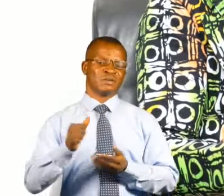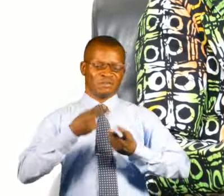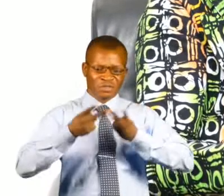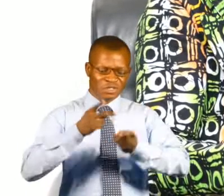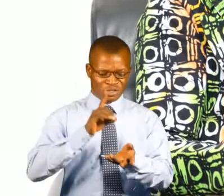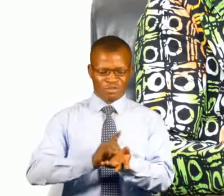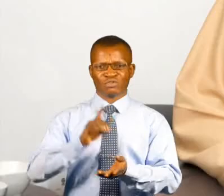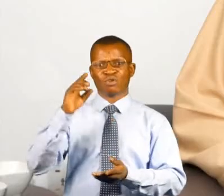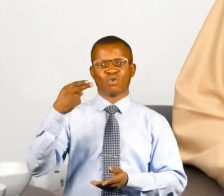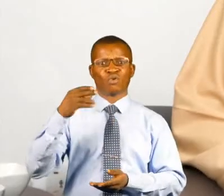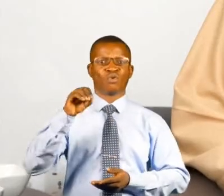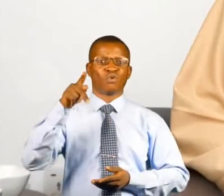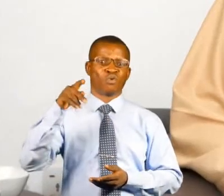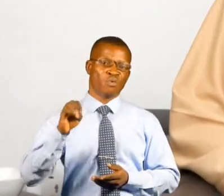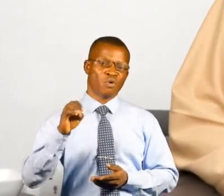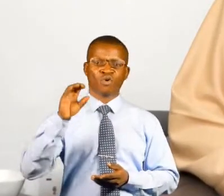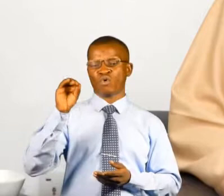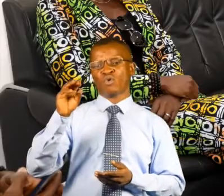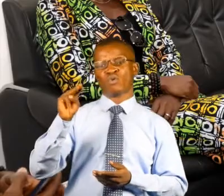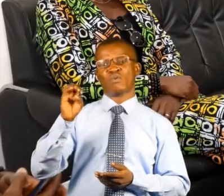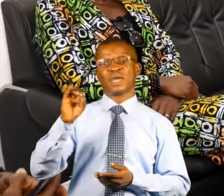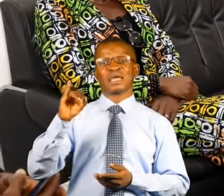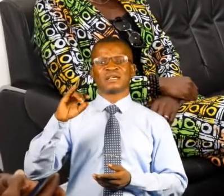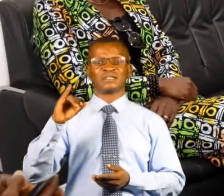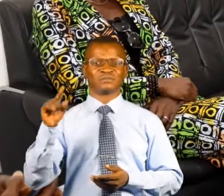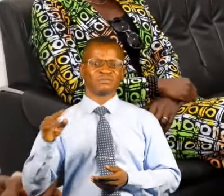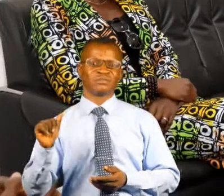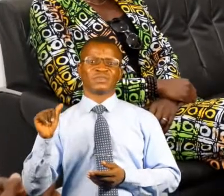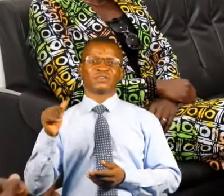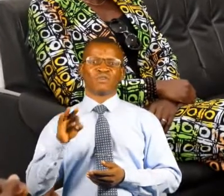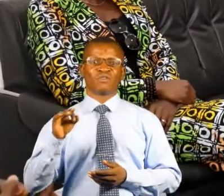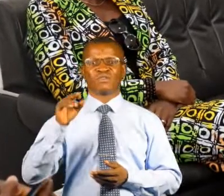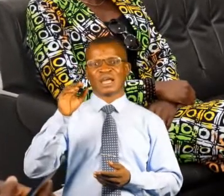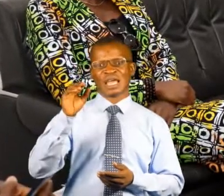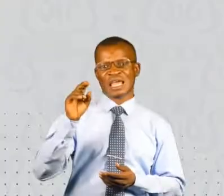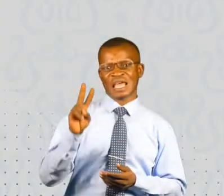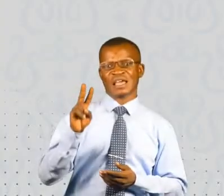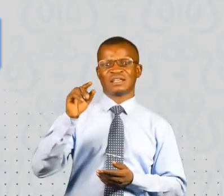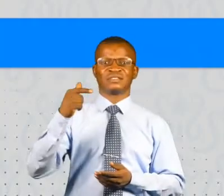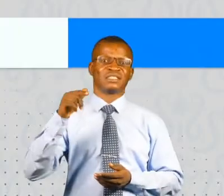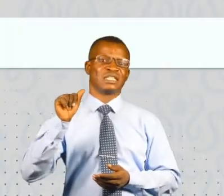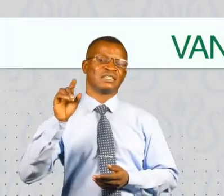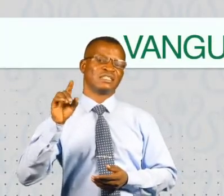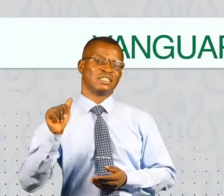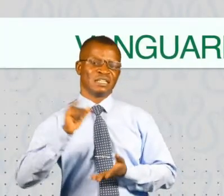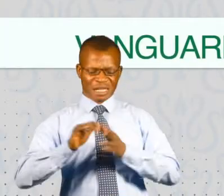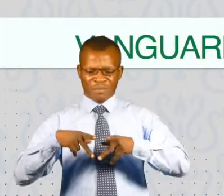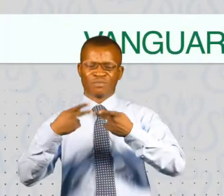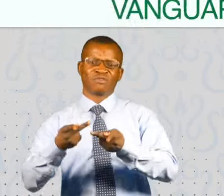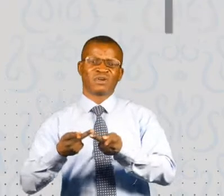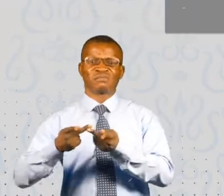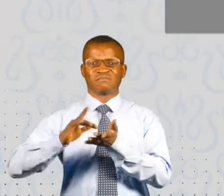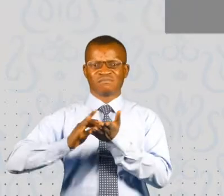paid a courtesy visit to Dr. Hope Omeza, the president of Vanguard Against Drug Abuse, a non-governmental organization